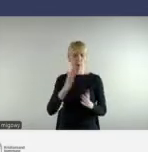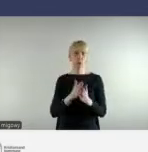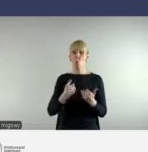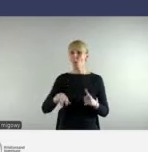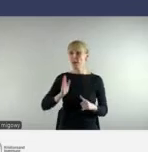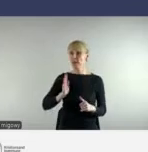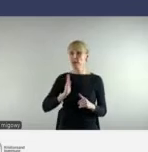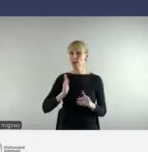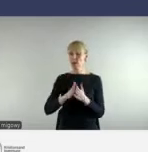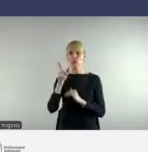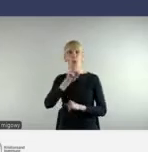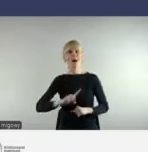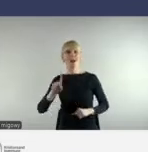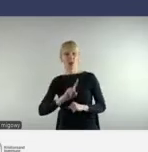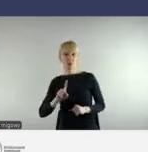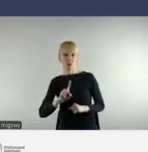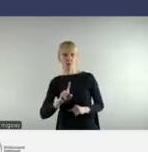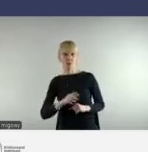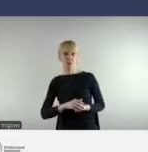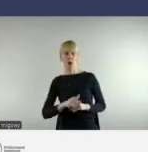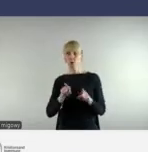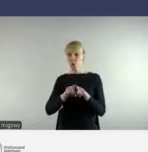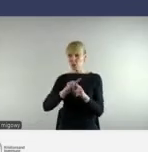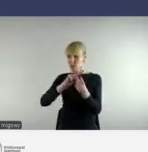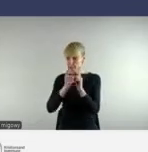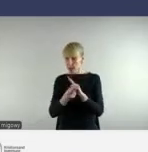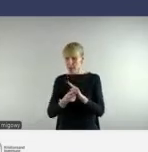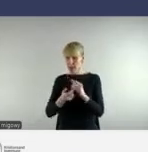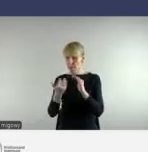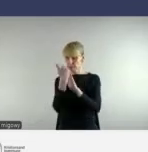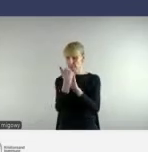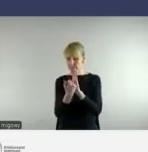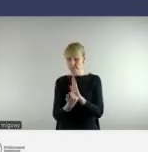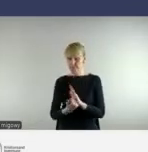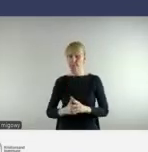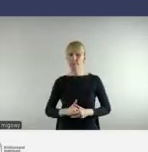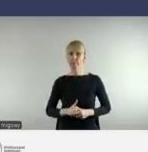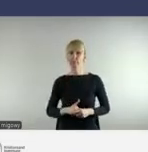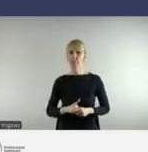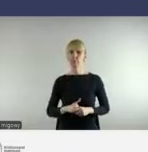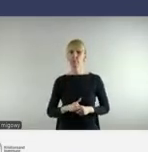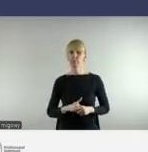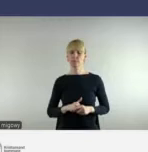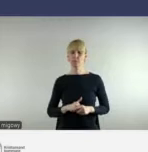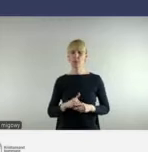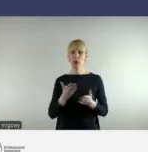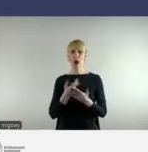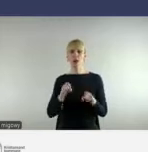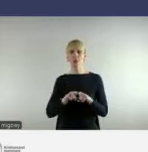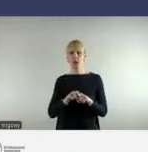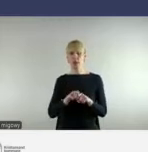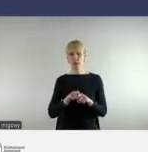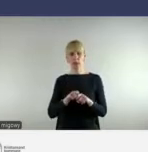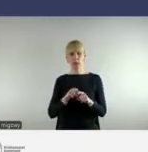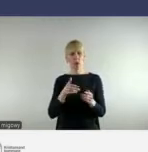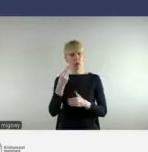and requires attention to critical infrastructure and critical social functions. And threat to global